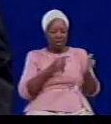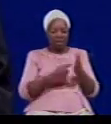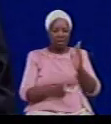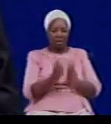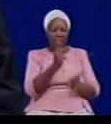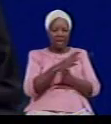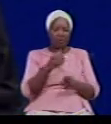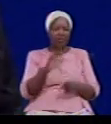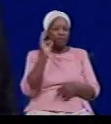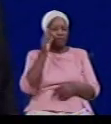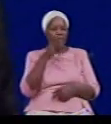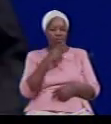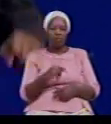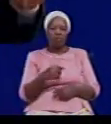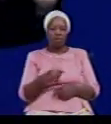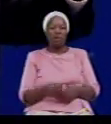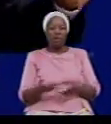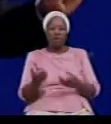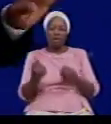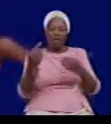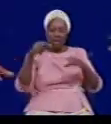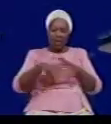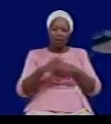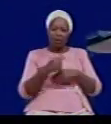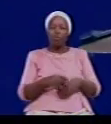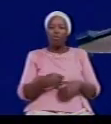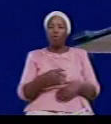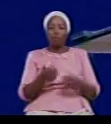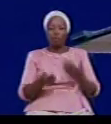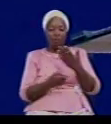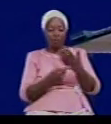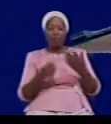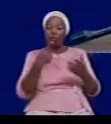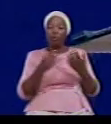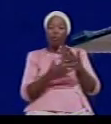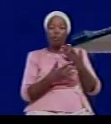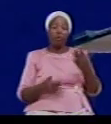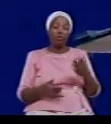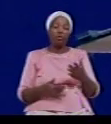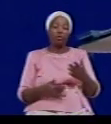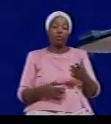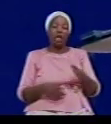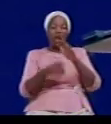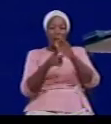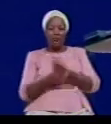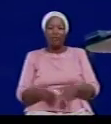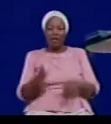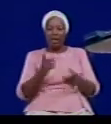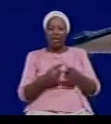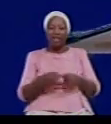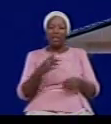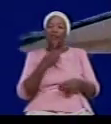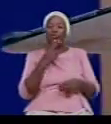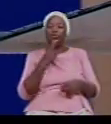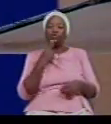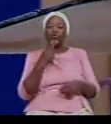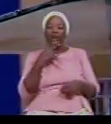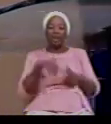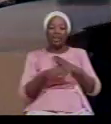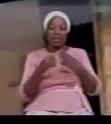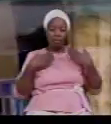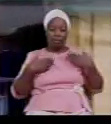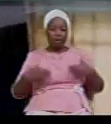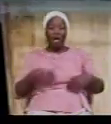will lower blood pressure. This kind of fruit will lower the sugar, blood sugar. But some of the fruits have sugar